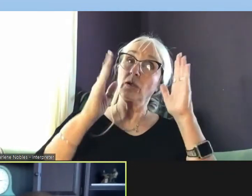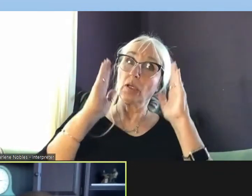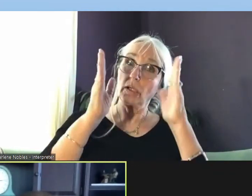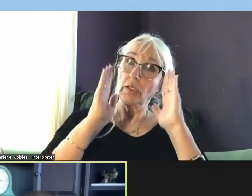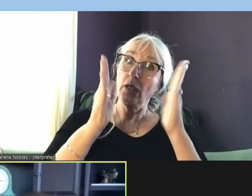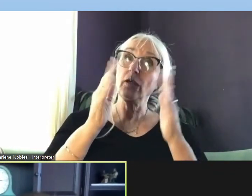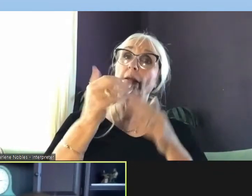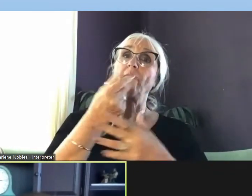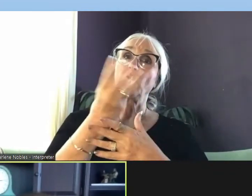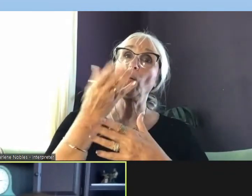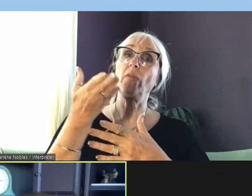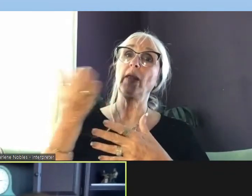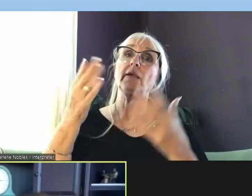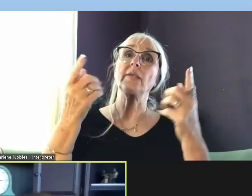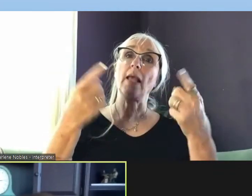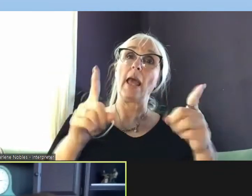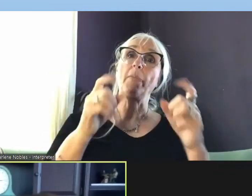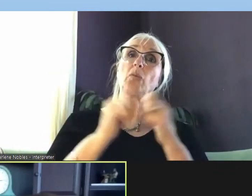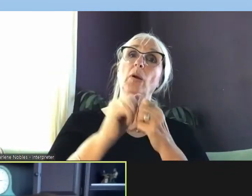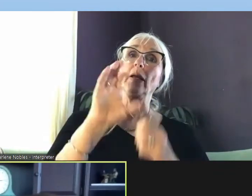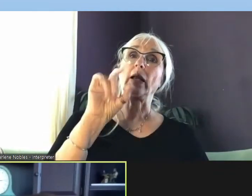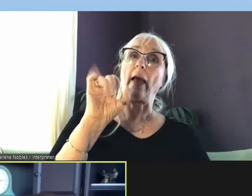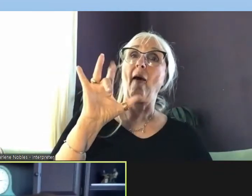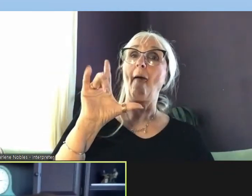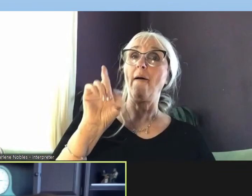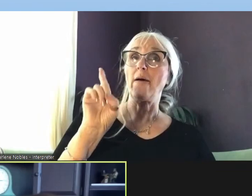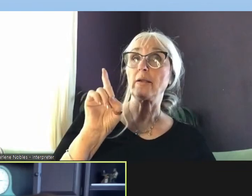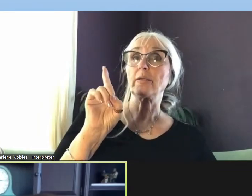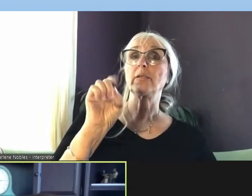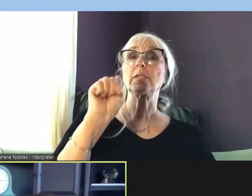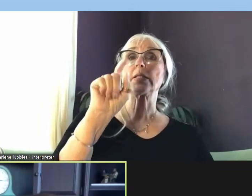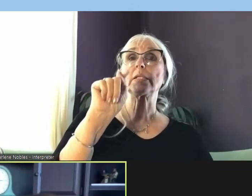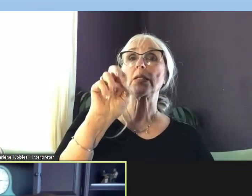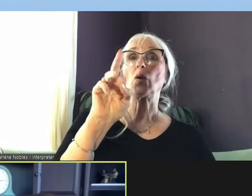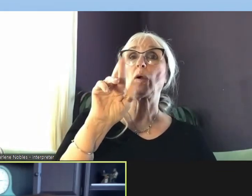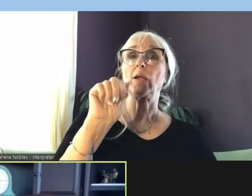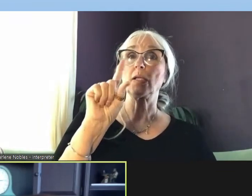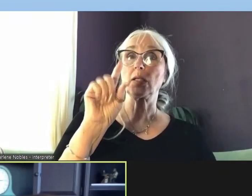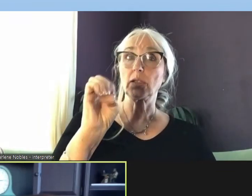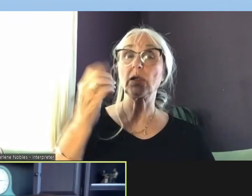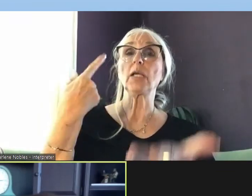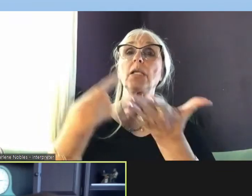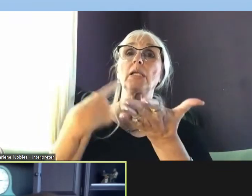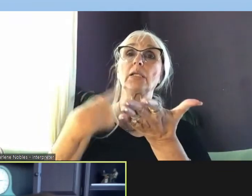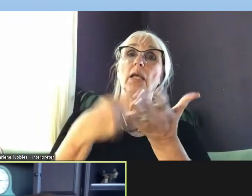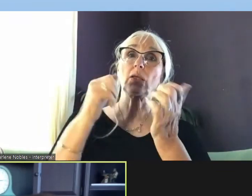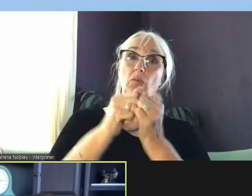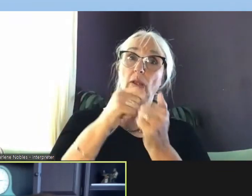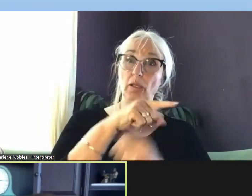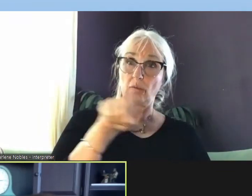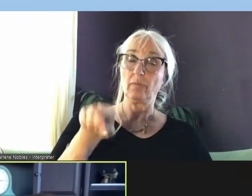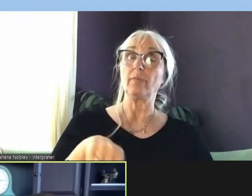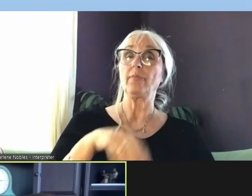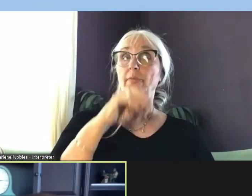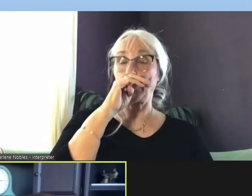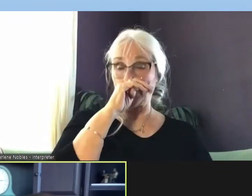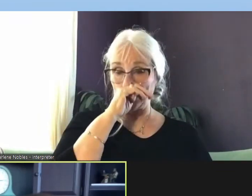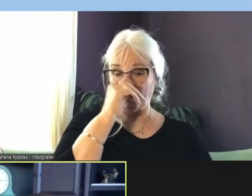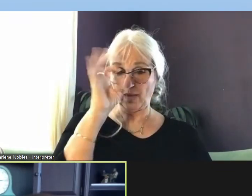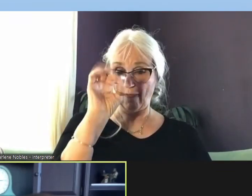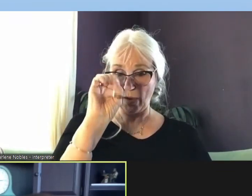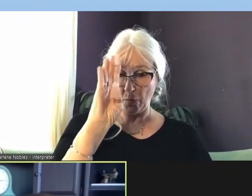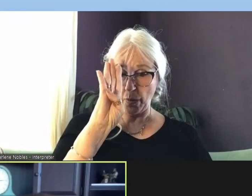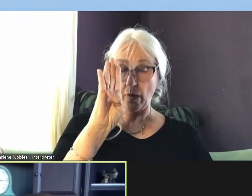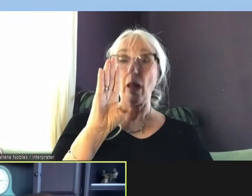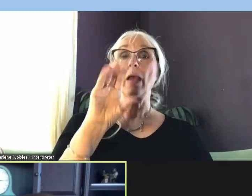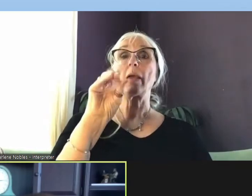that have occurred with our cloud storage and discuss this with you. So in February, Commissioners